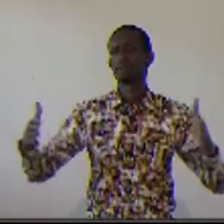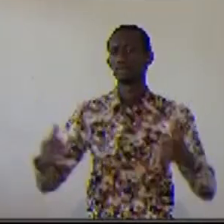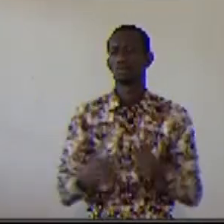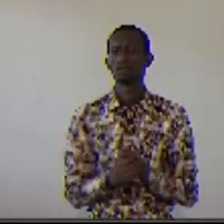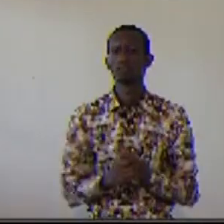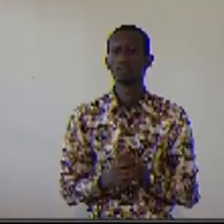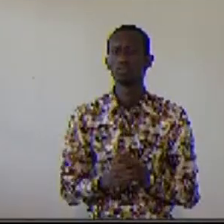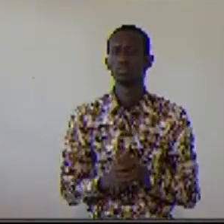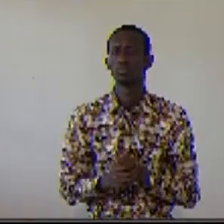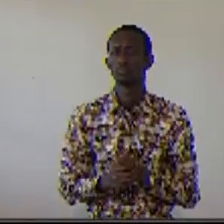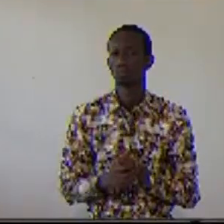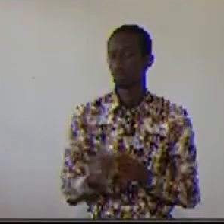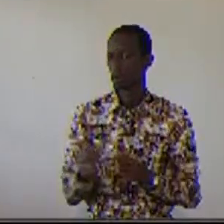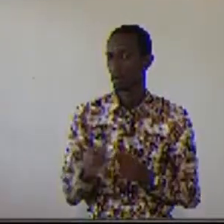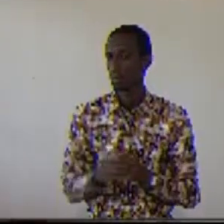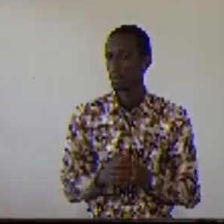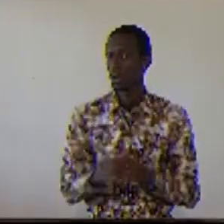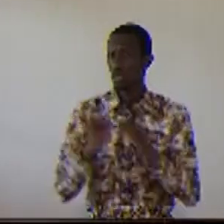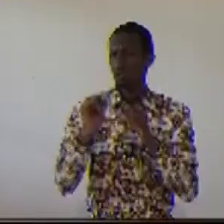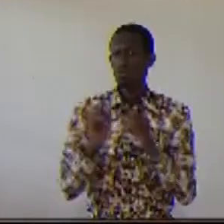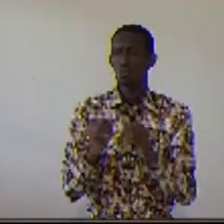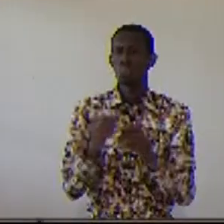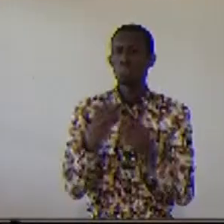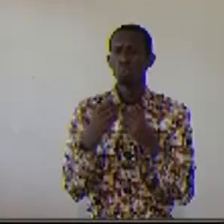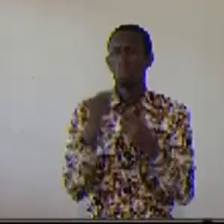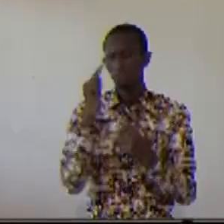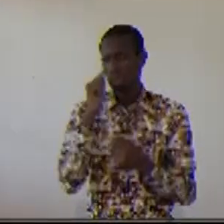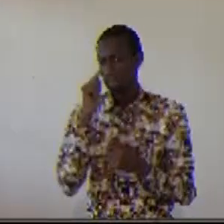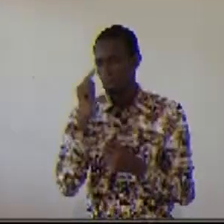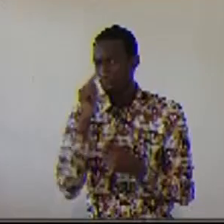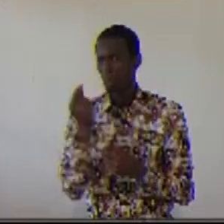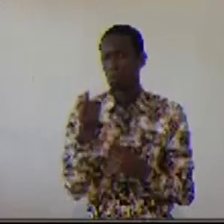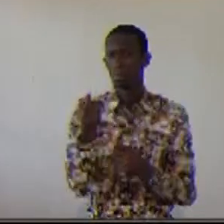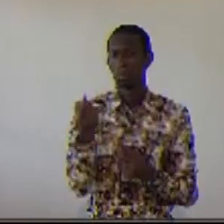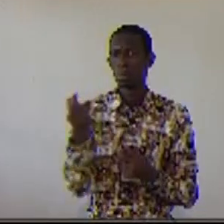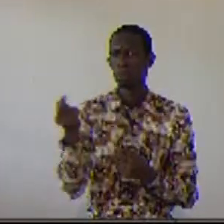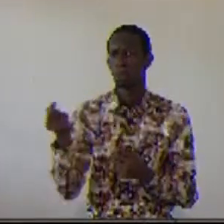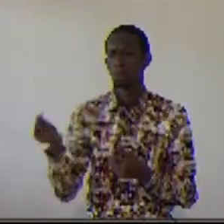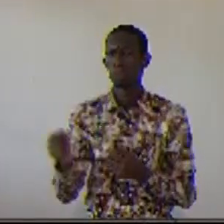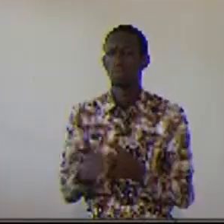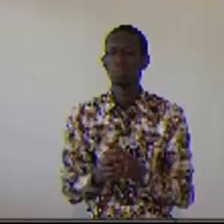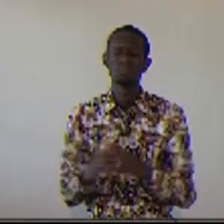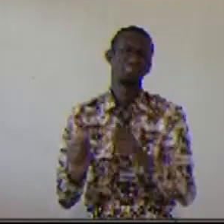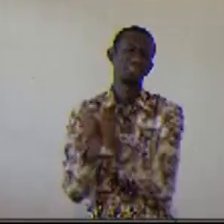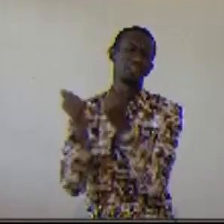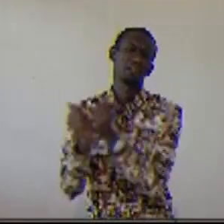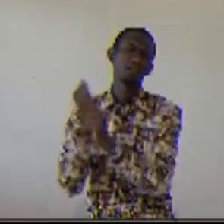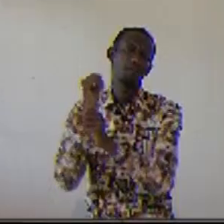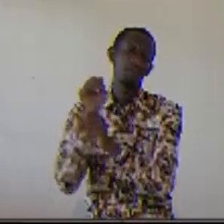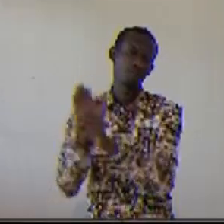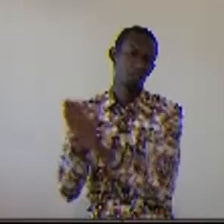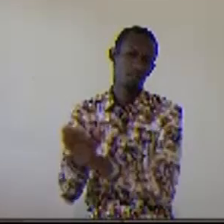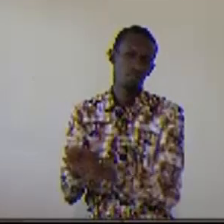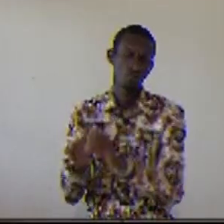So the small particles are exposed easily to the oxygen and water. Because